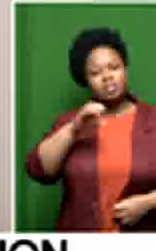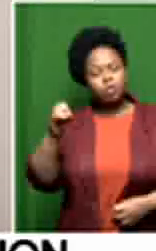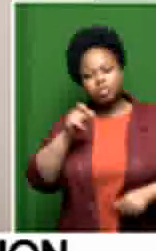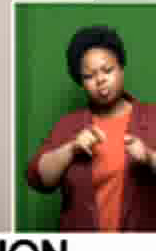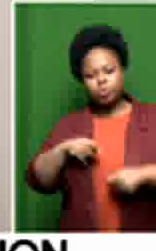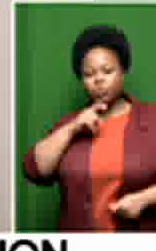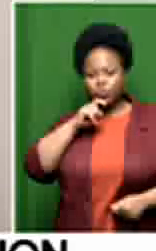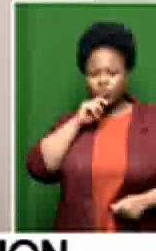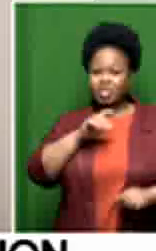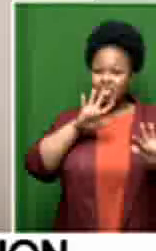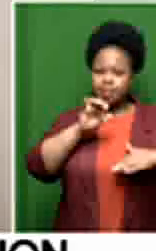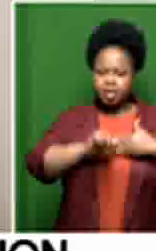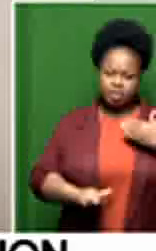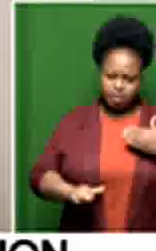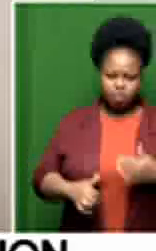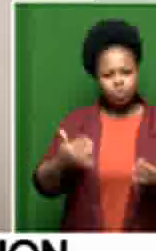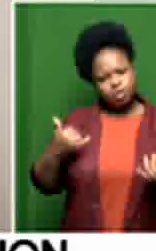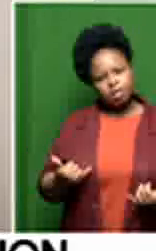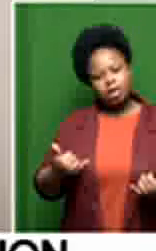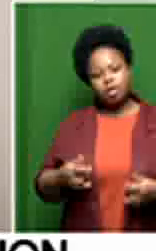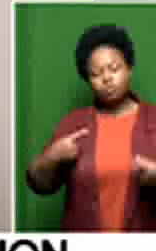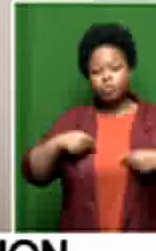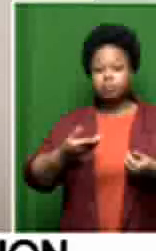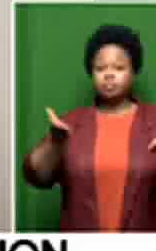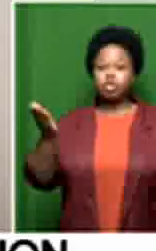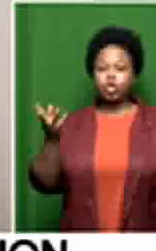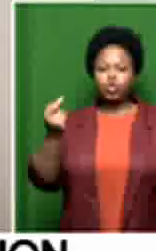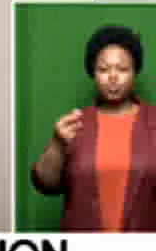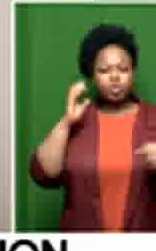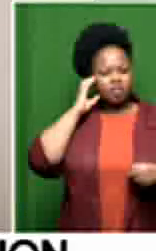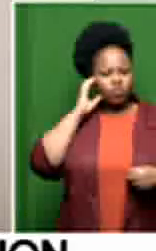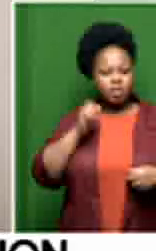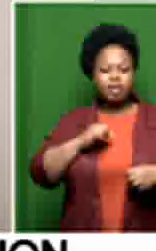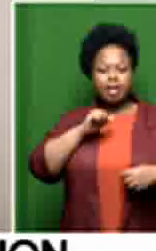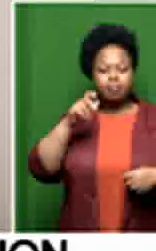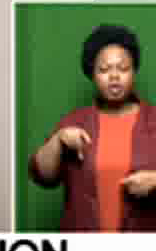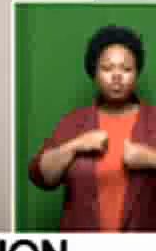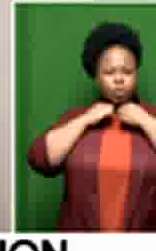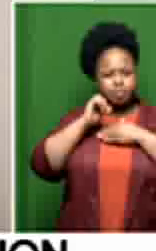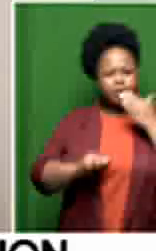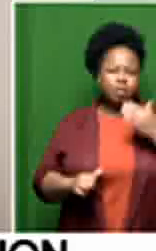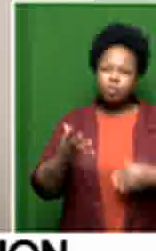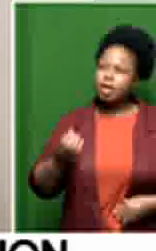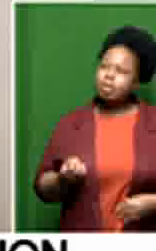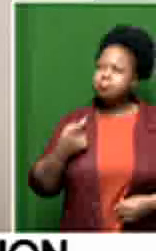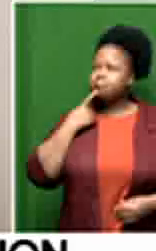users in 10 months. This time around, when we released the new version of the app in August, we had,